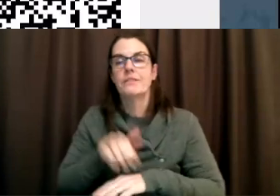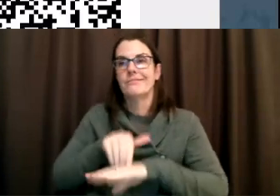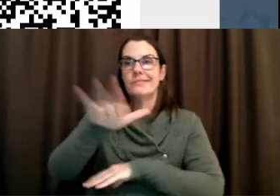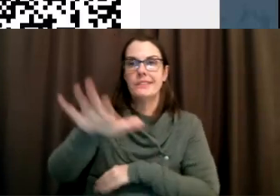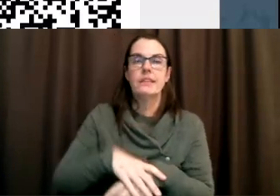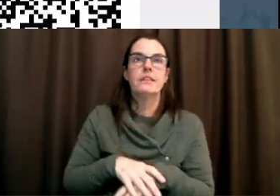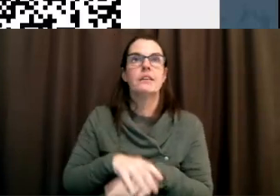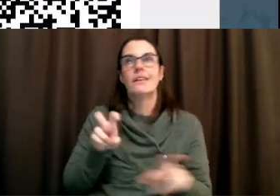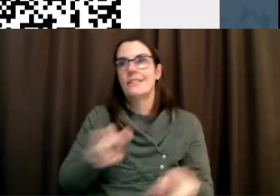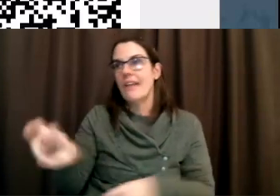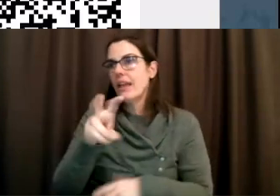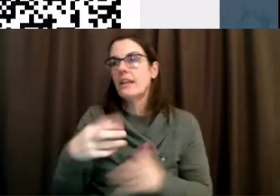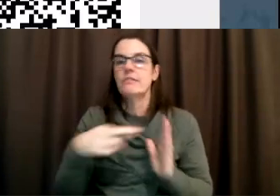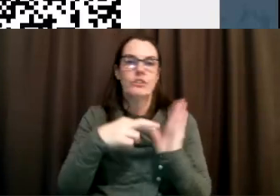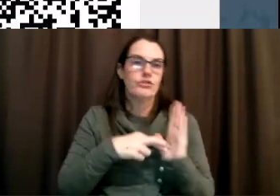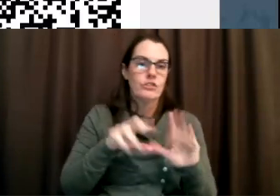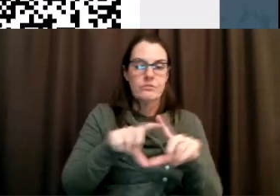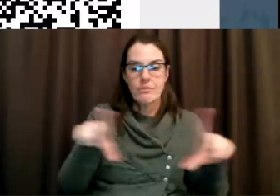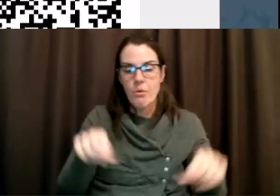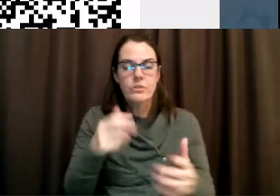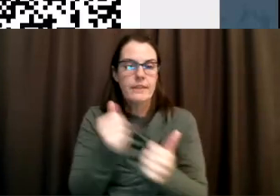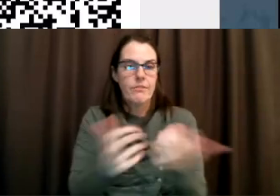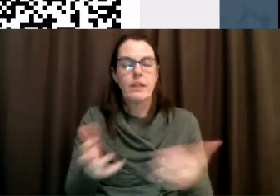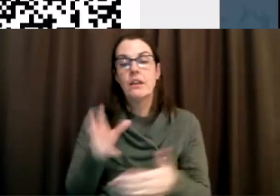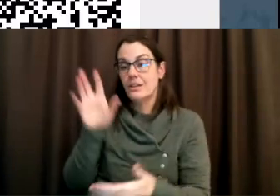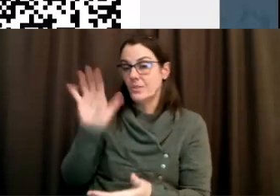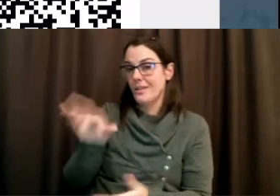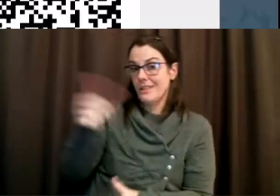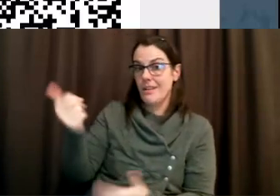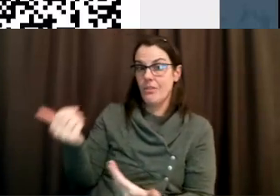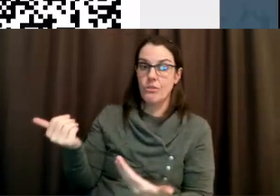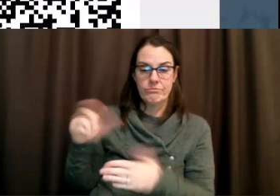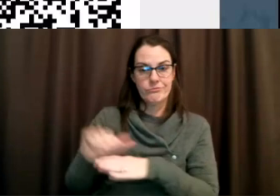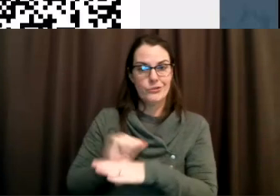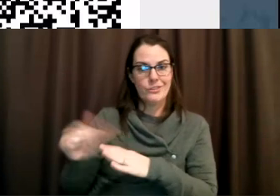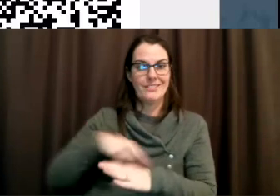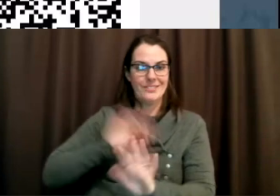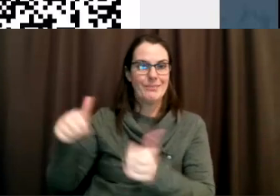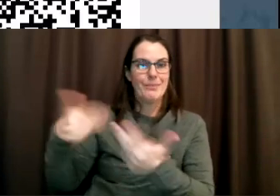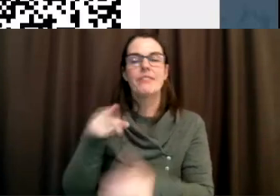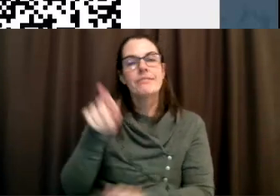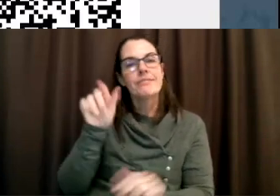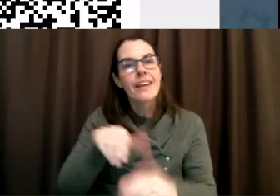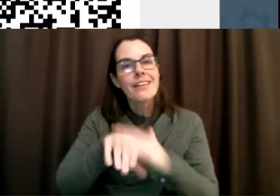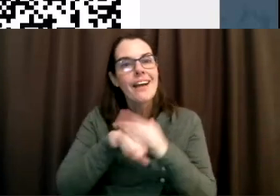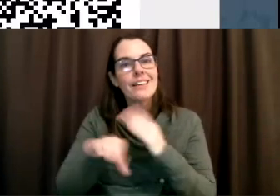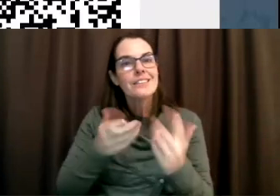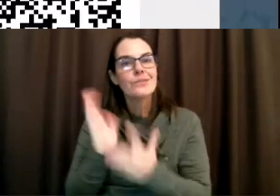etc. So accessing, that's another offering that we provide, and you can access it through our website